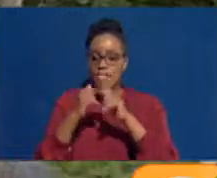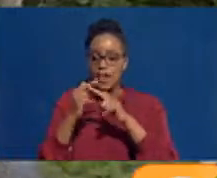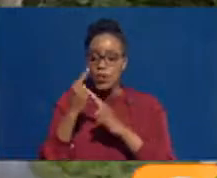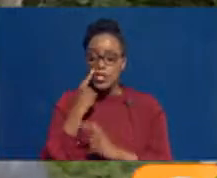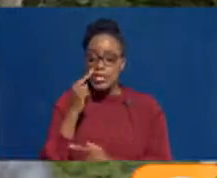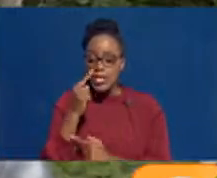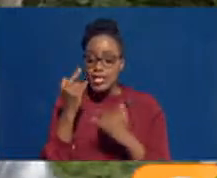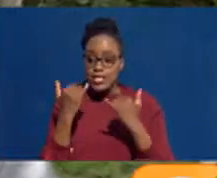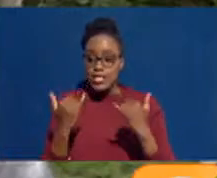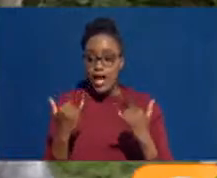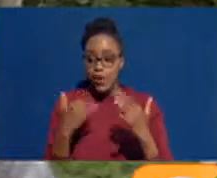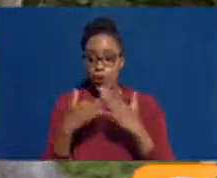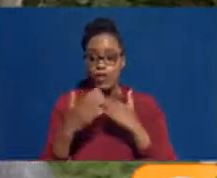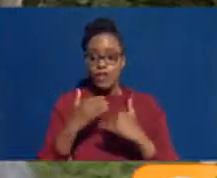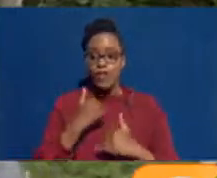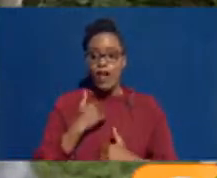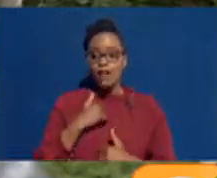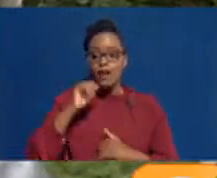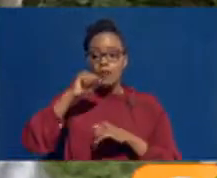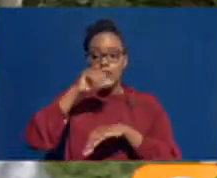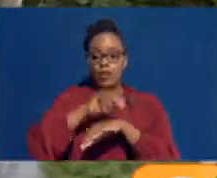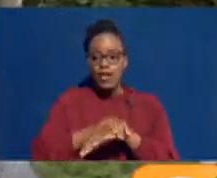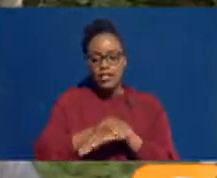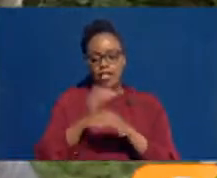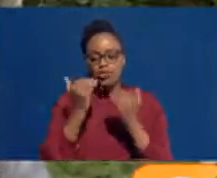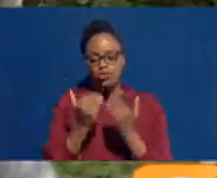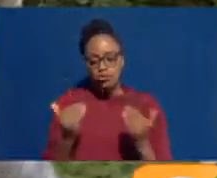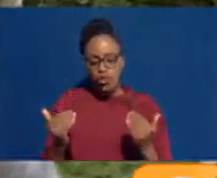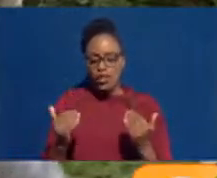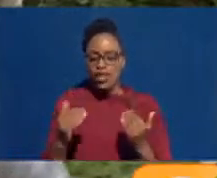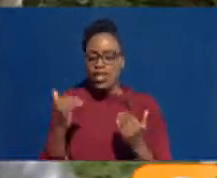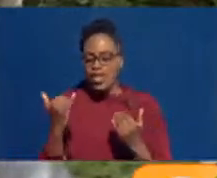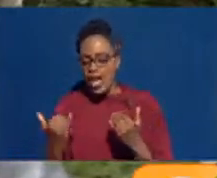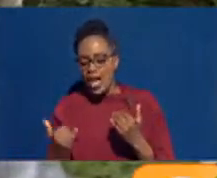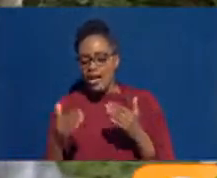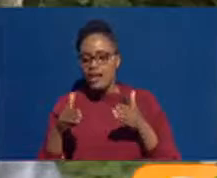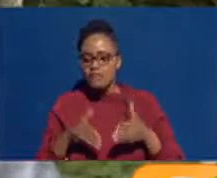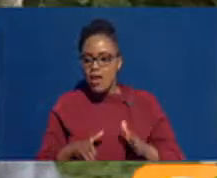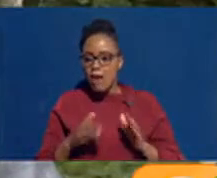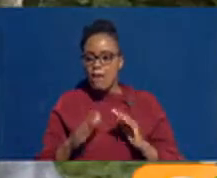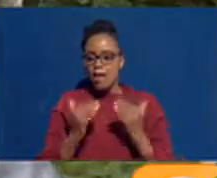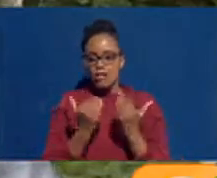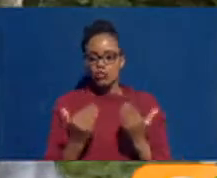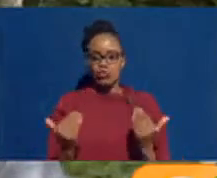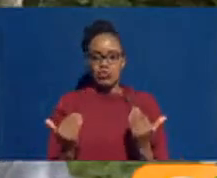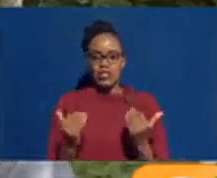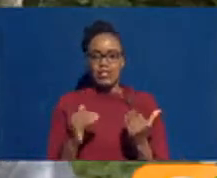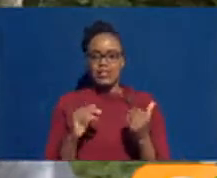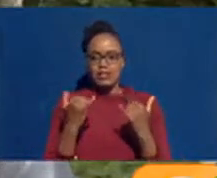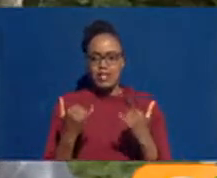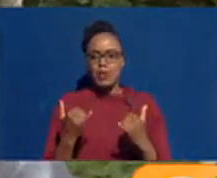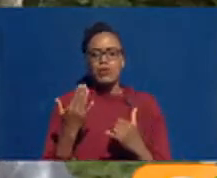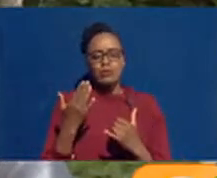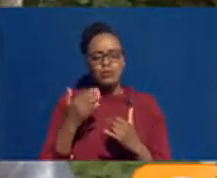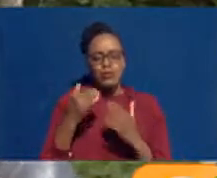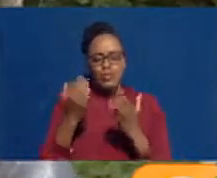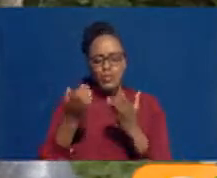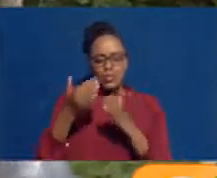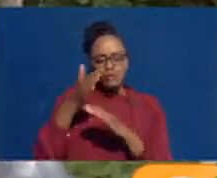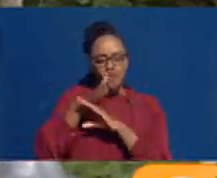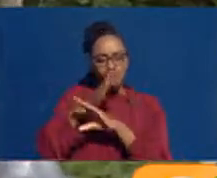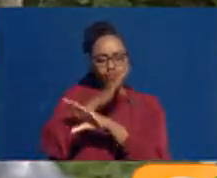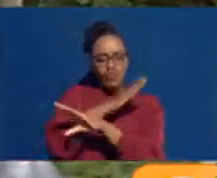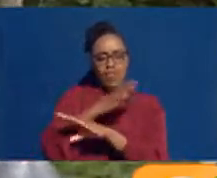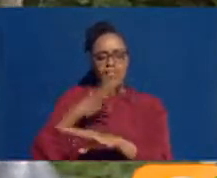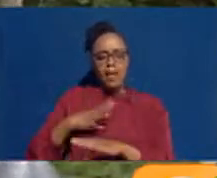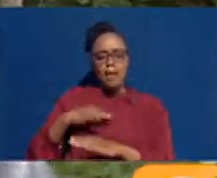pengo saa hizi, tunaanza kupata watoto wakiwa na watoto. Na tungehomba, turudie, tuangalie ni mali